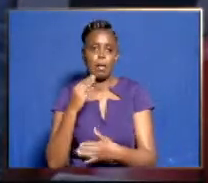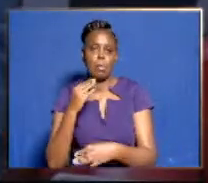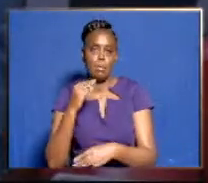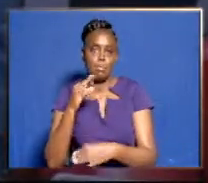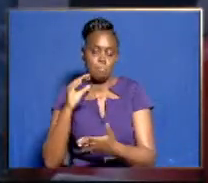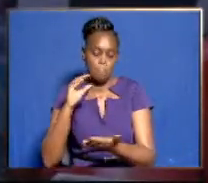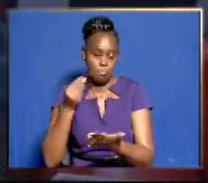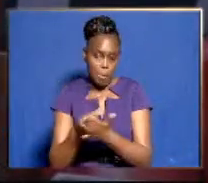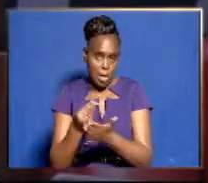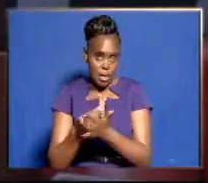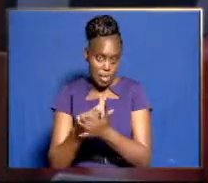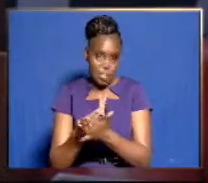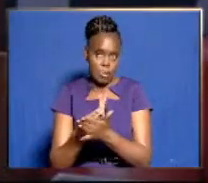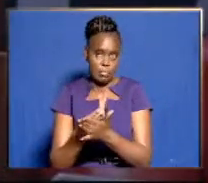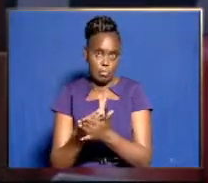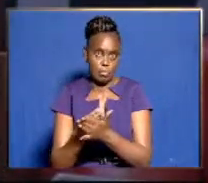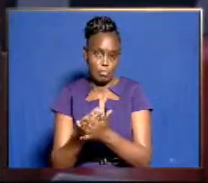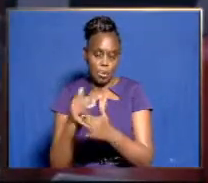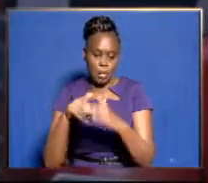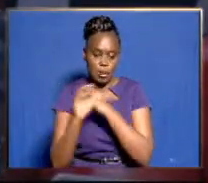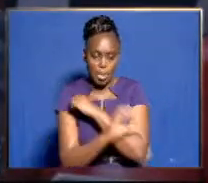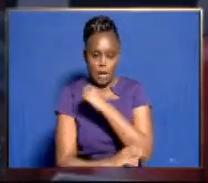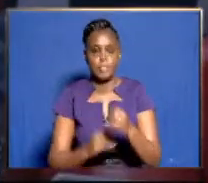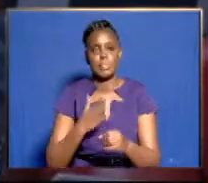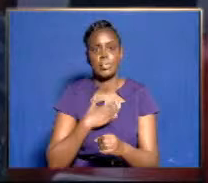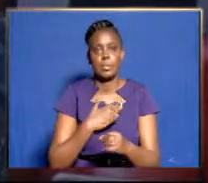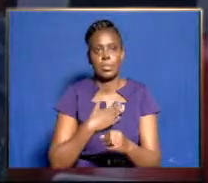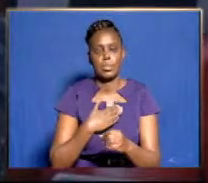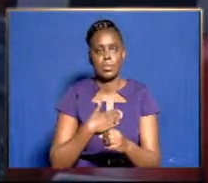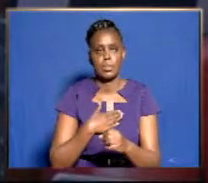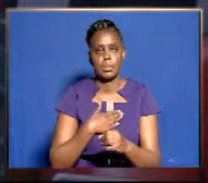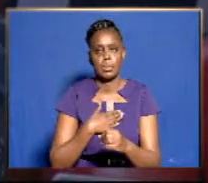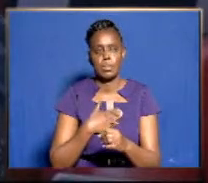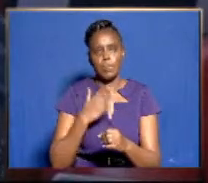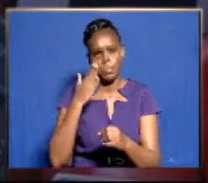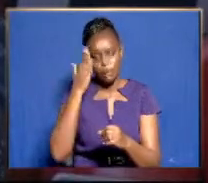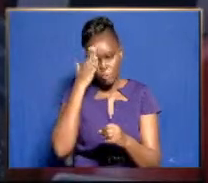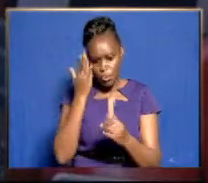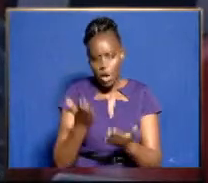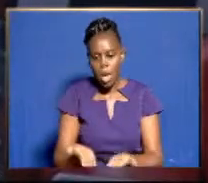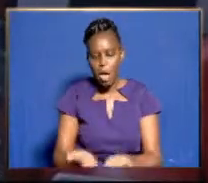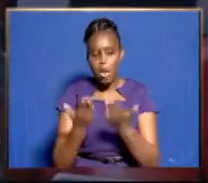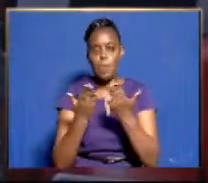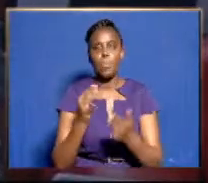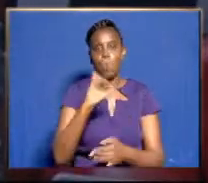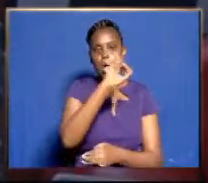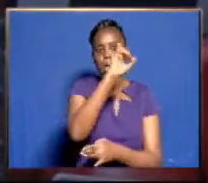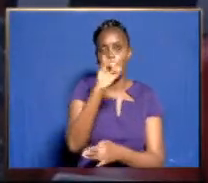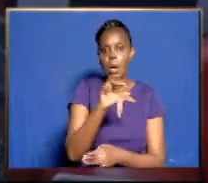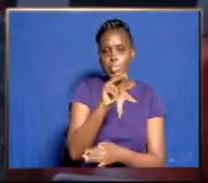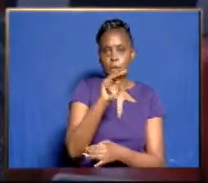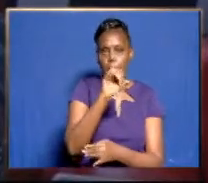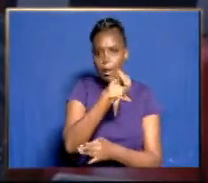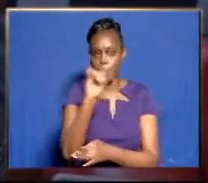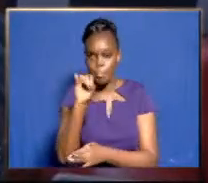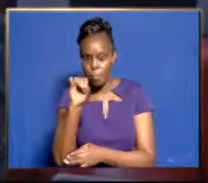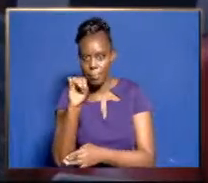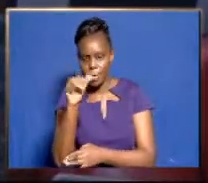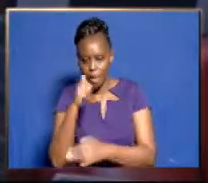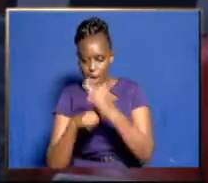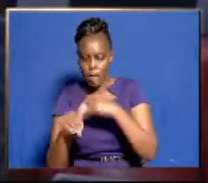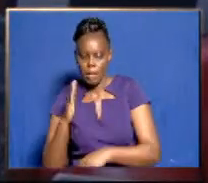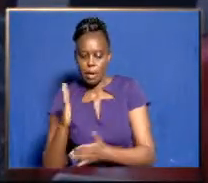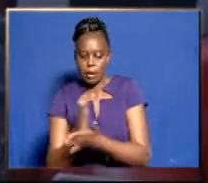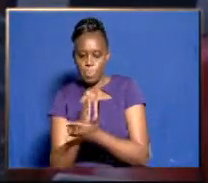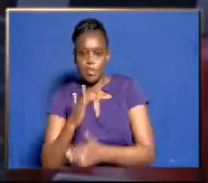funds to our country. The Inua Jamii program, Honourable Speaker, falls under our department,